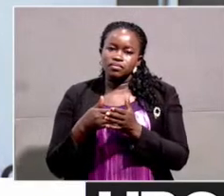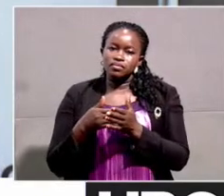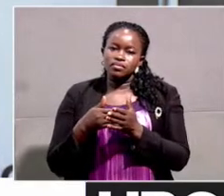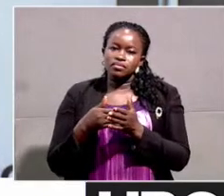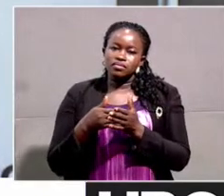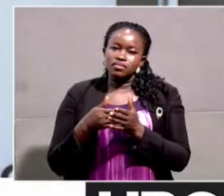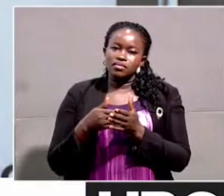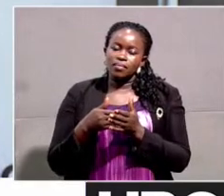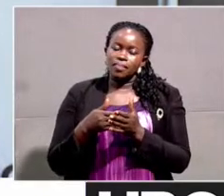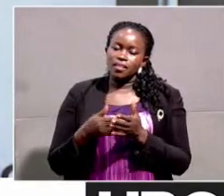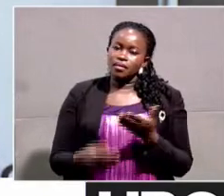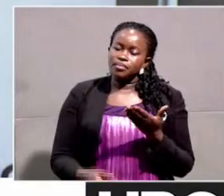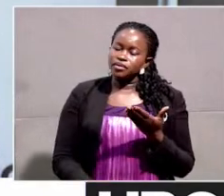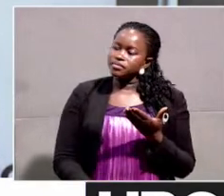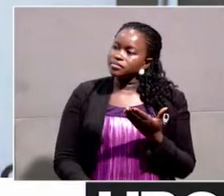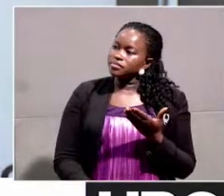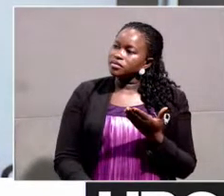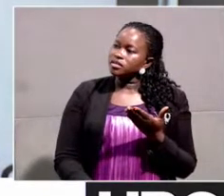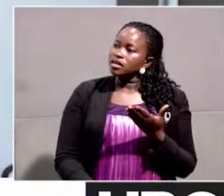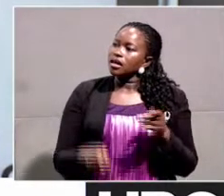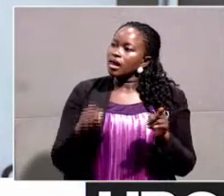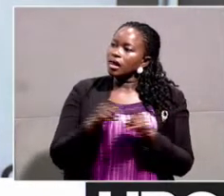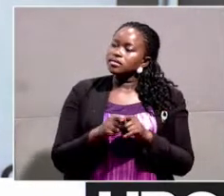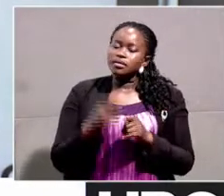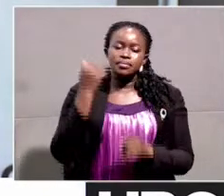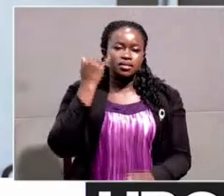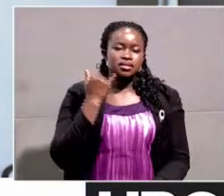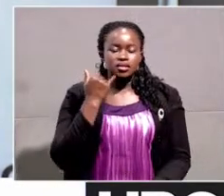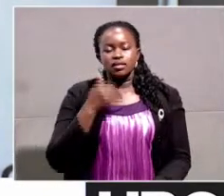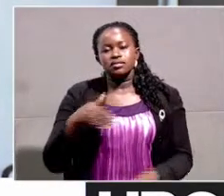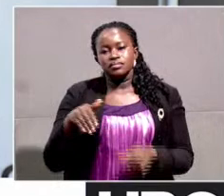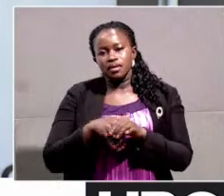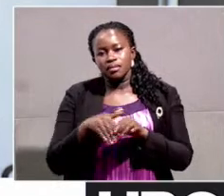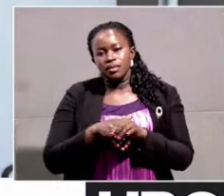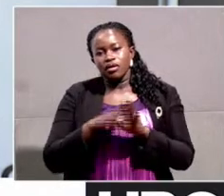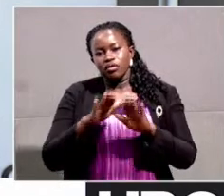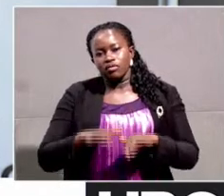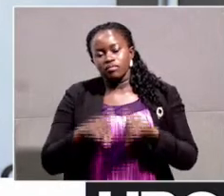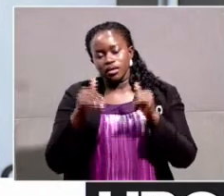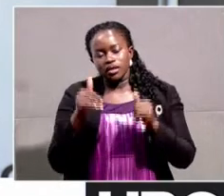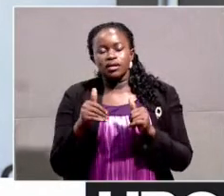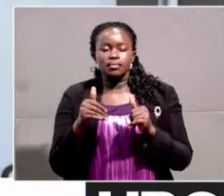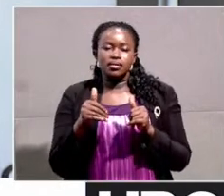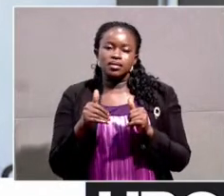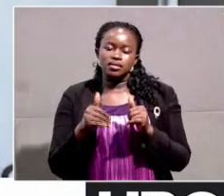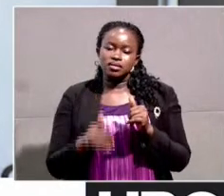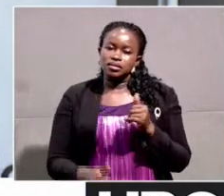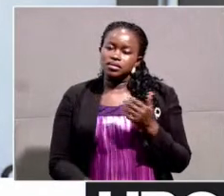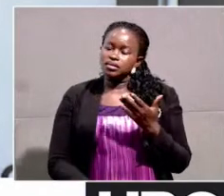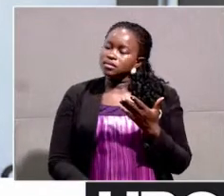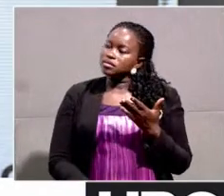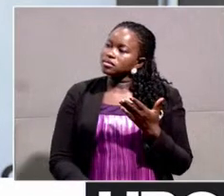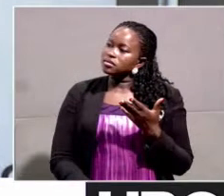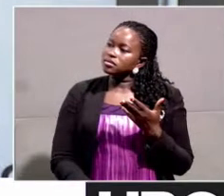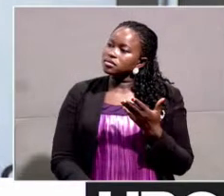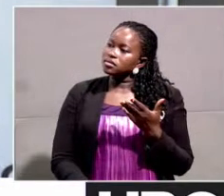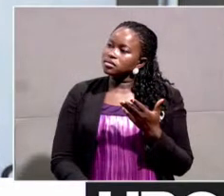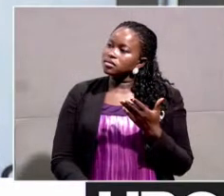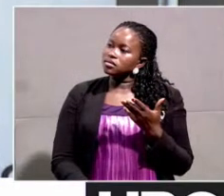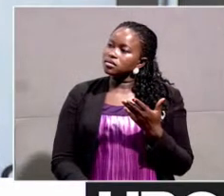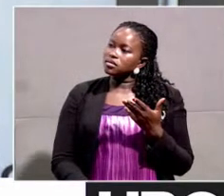doubt any serious member of parliament can allow government to compulsorily